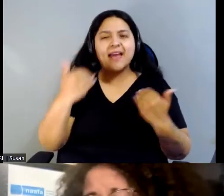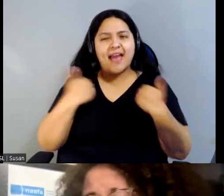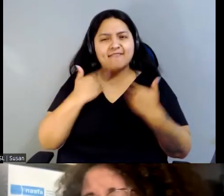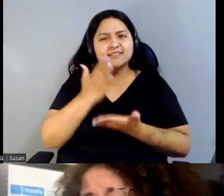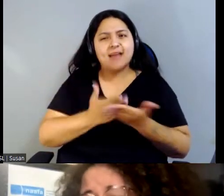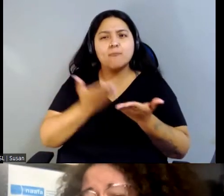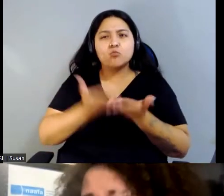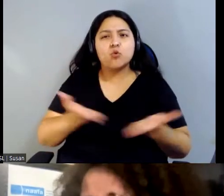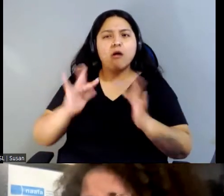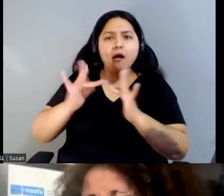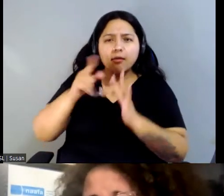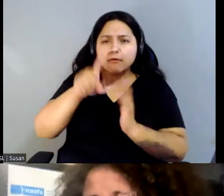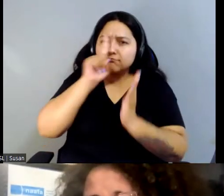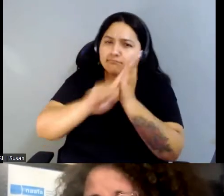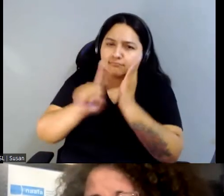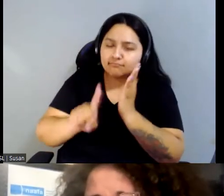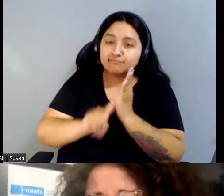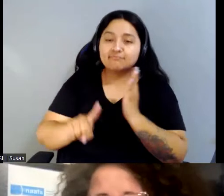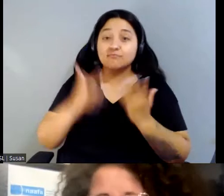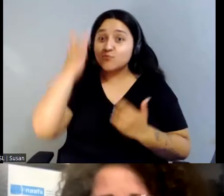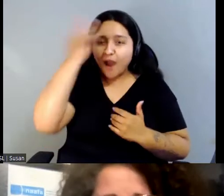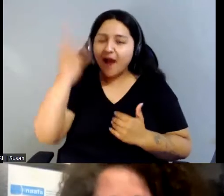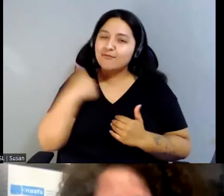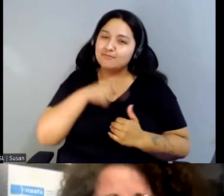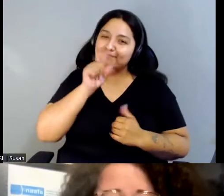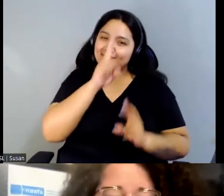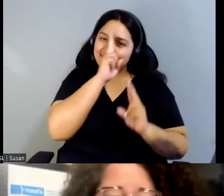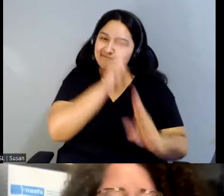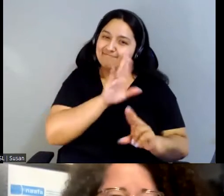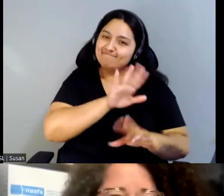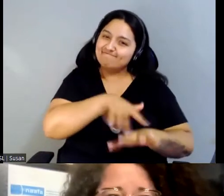that in order to honor the indigenous folks of the places that we are.